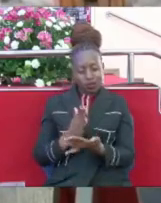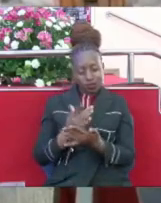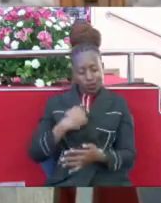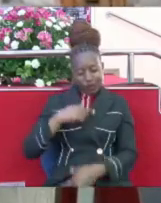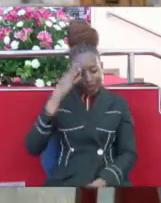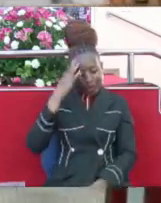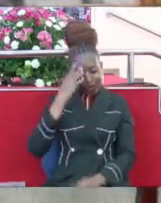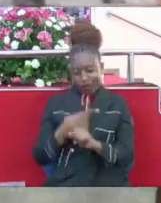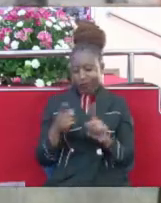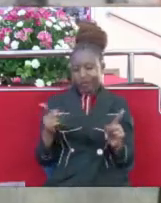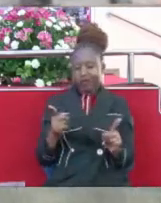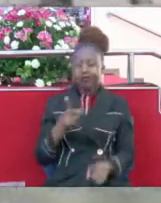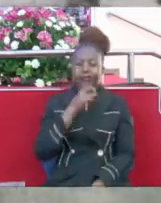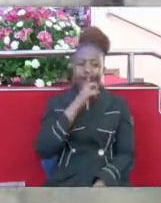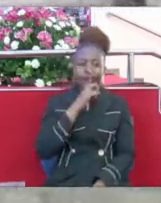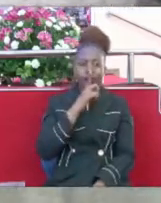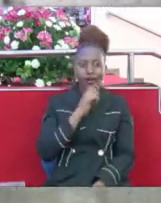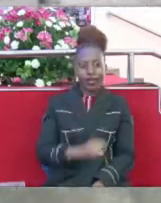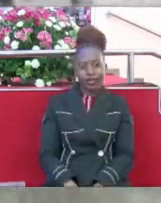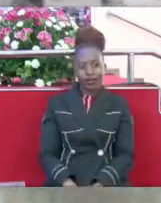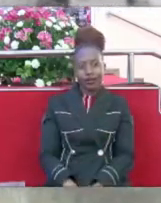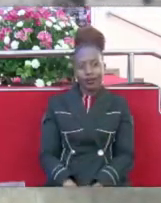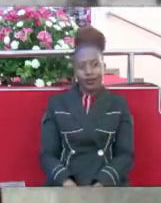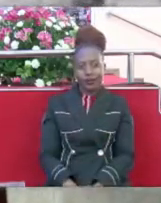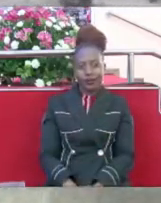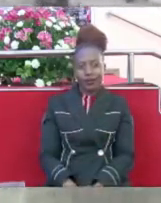walking. I don't know whether you can picture them walking.